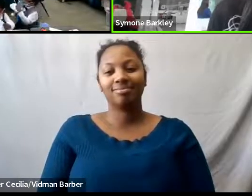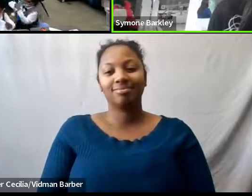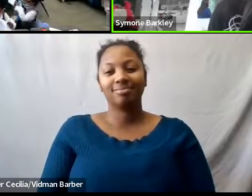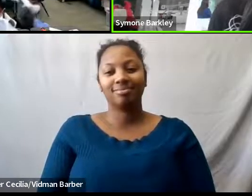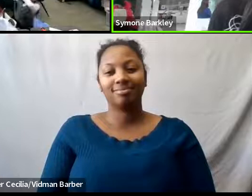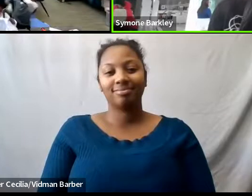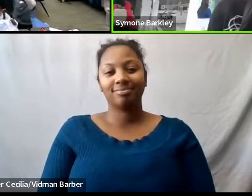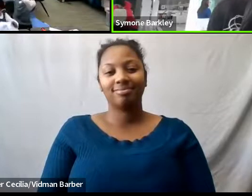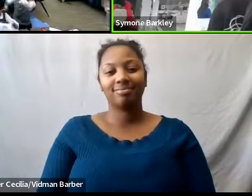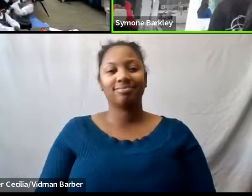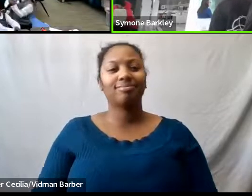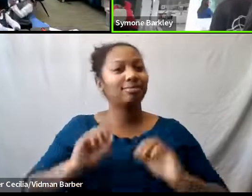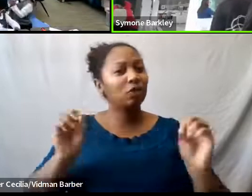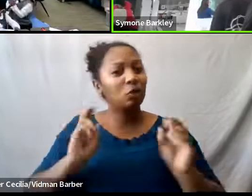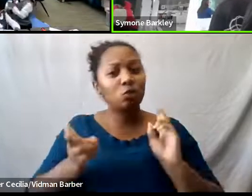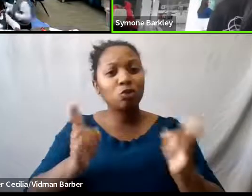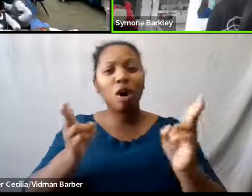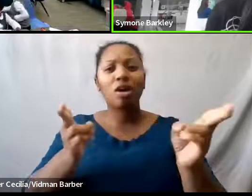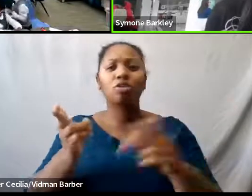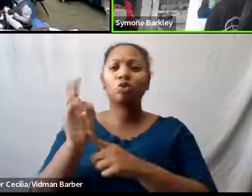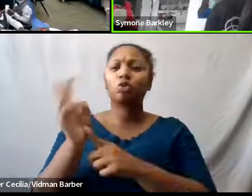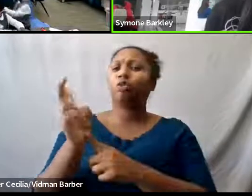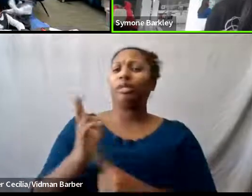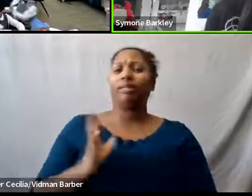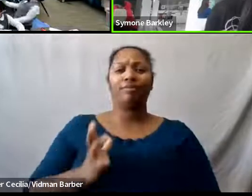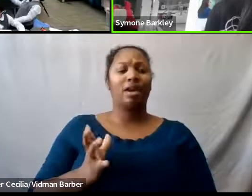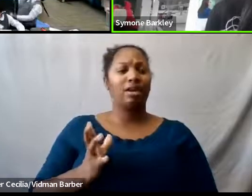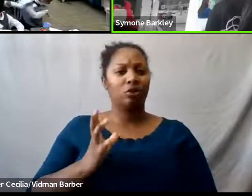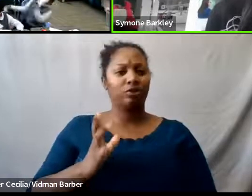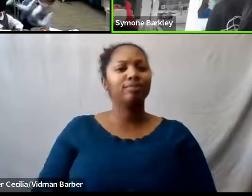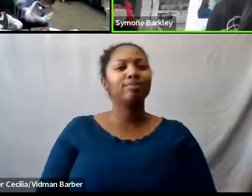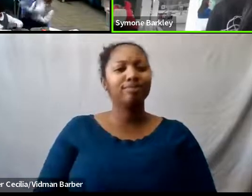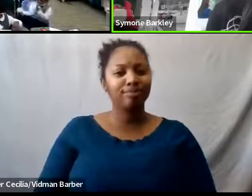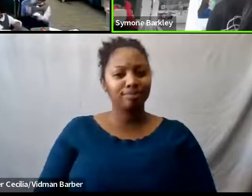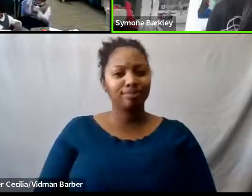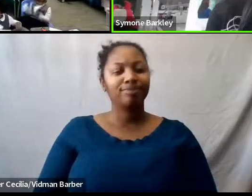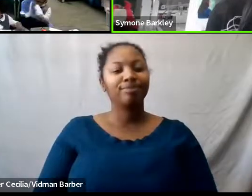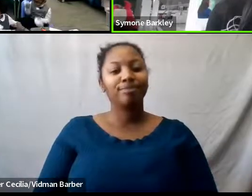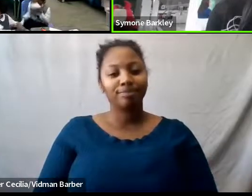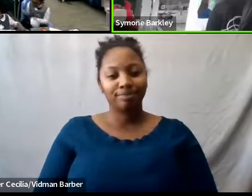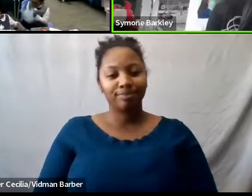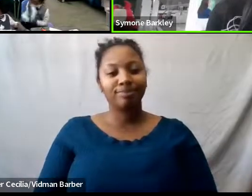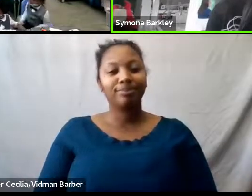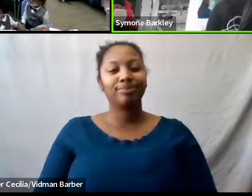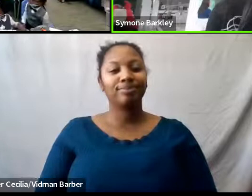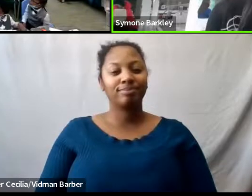Plenty of time. 2 more minutes. That's fine. Plenty of time.